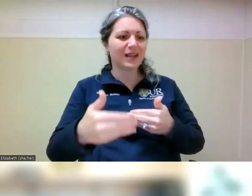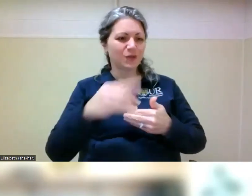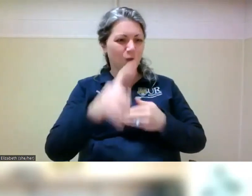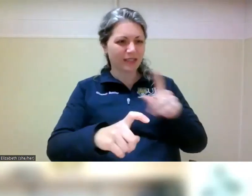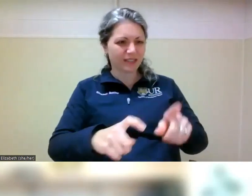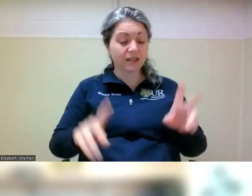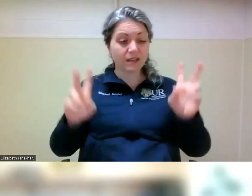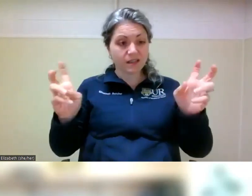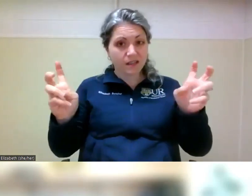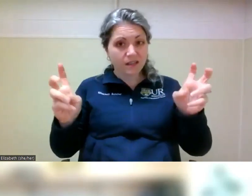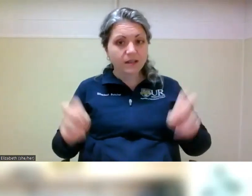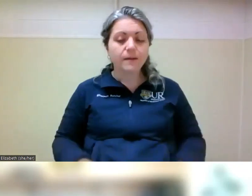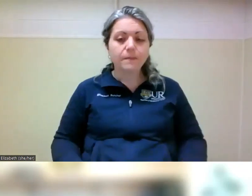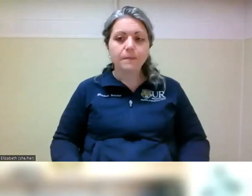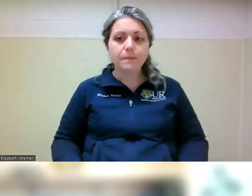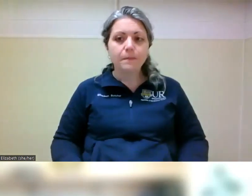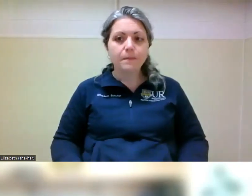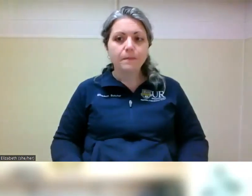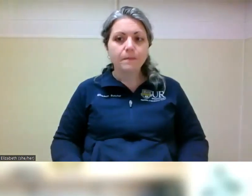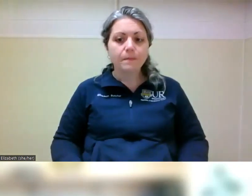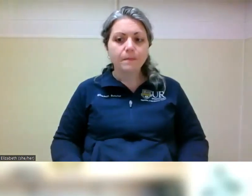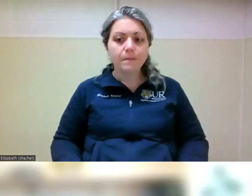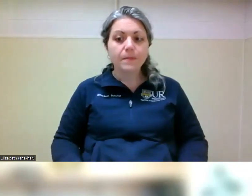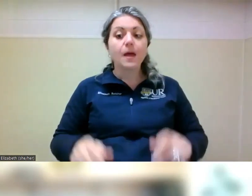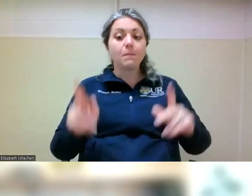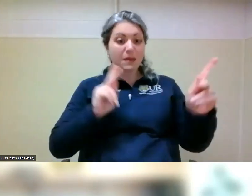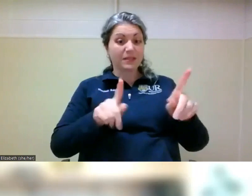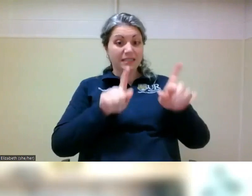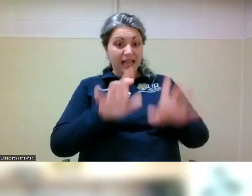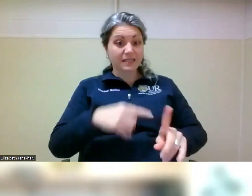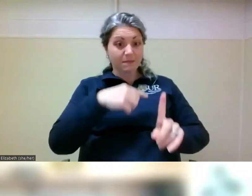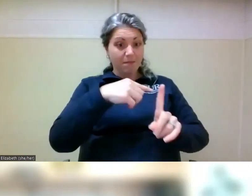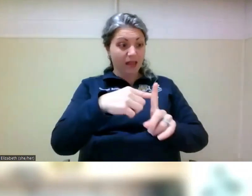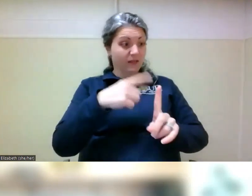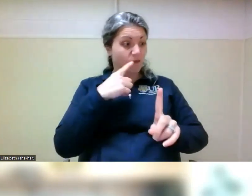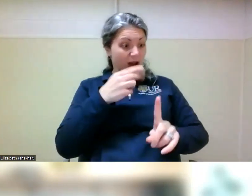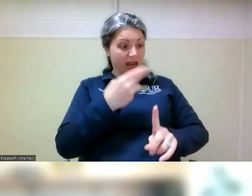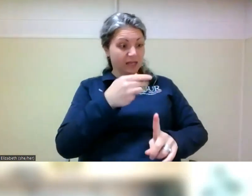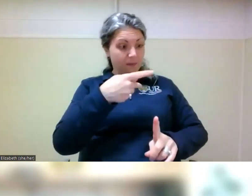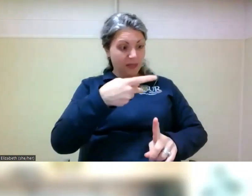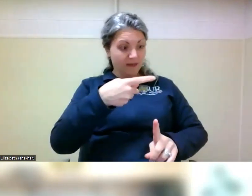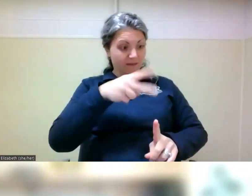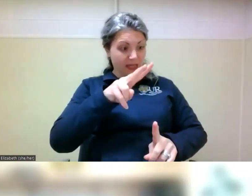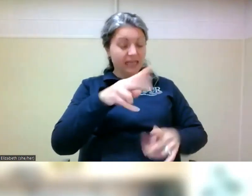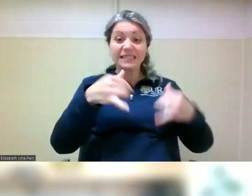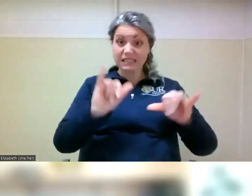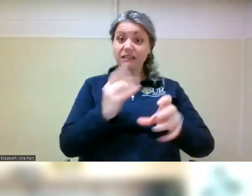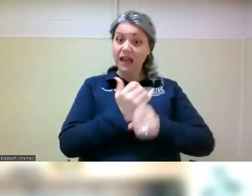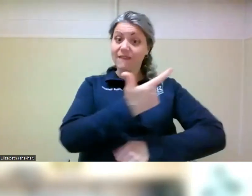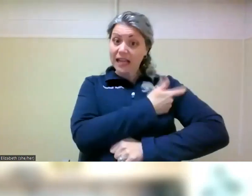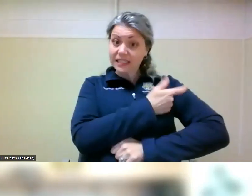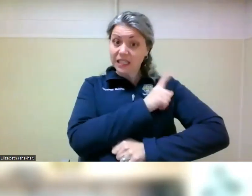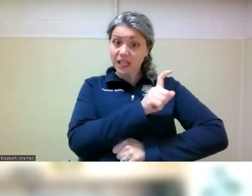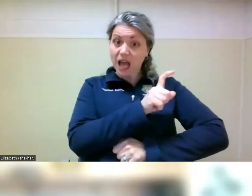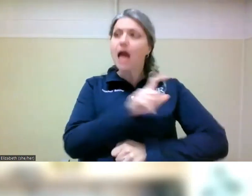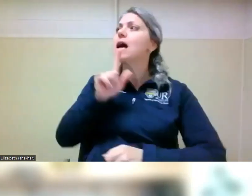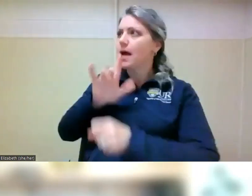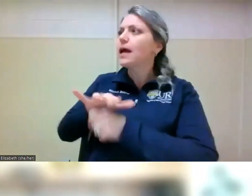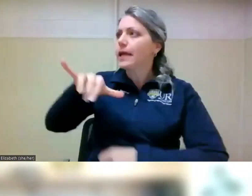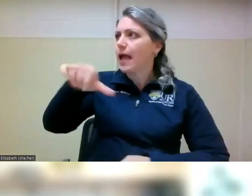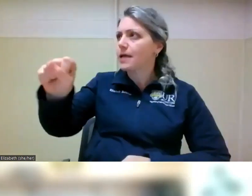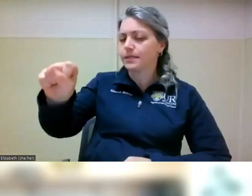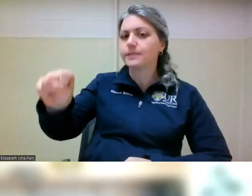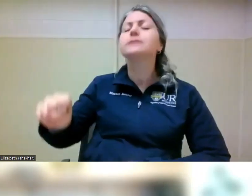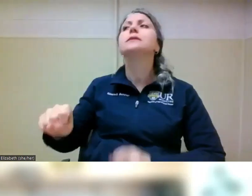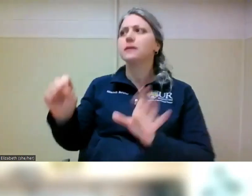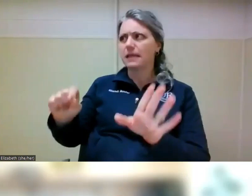Can people who have tested positive for HPV still receive the vaccine? Absolutely. So I kind of alluded